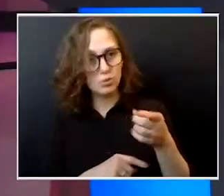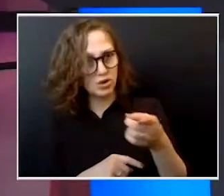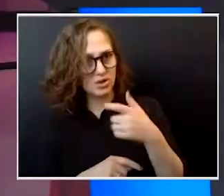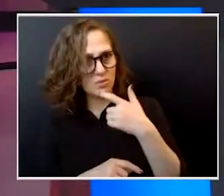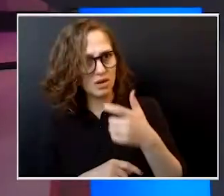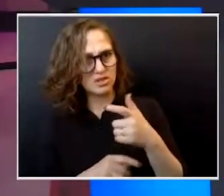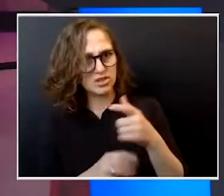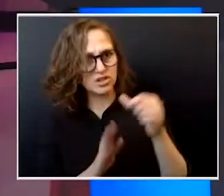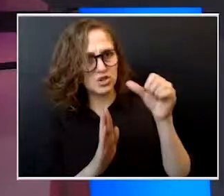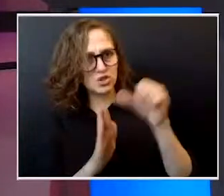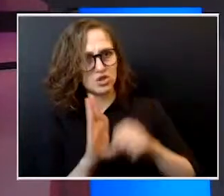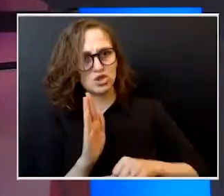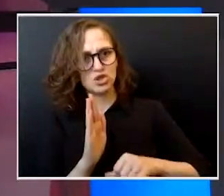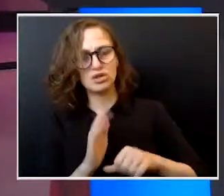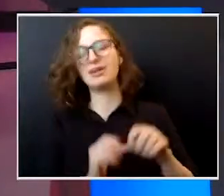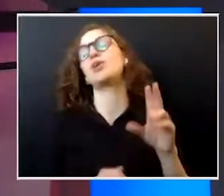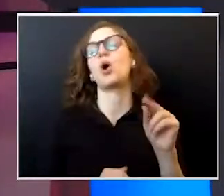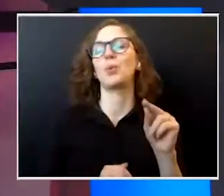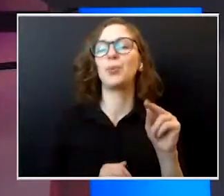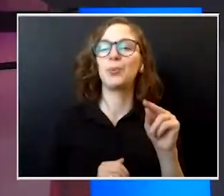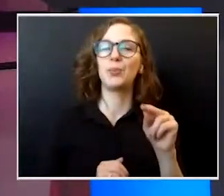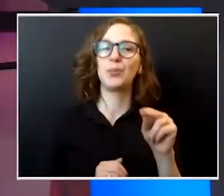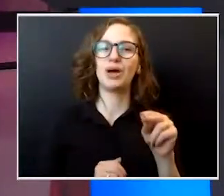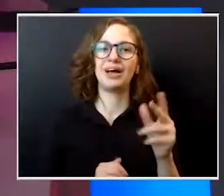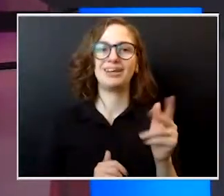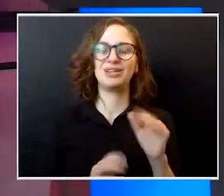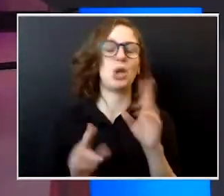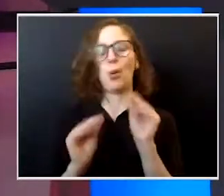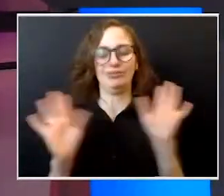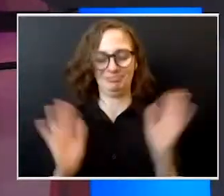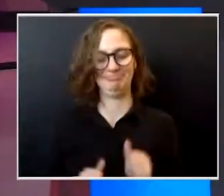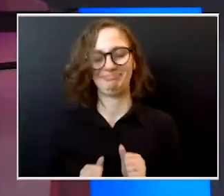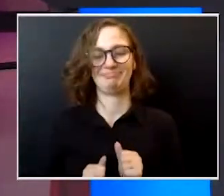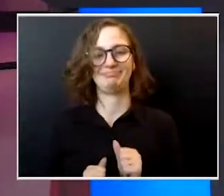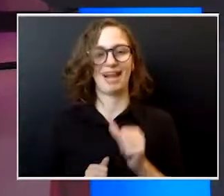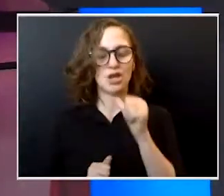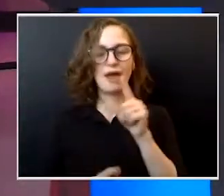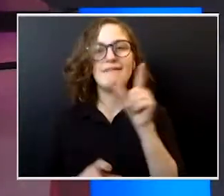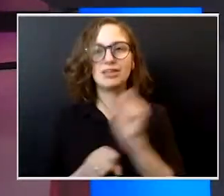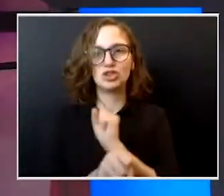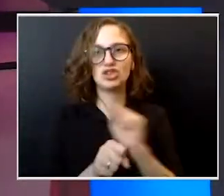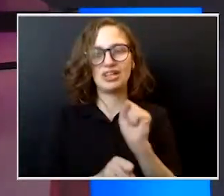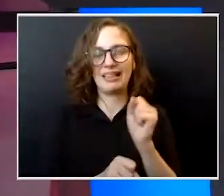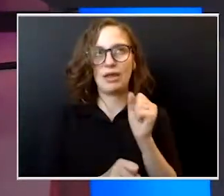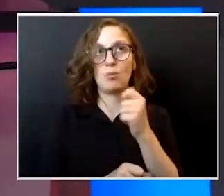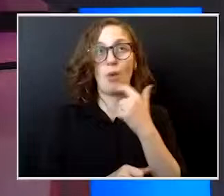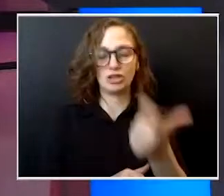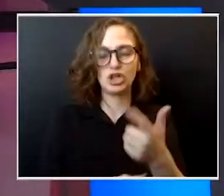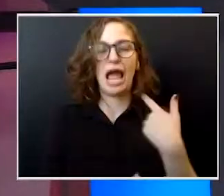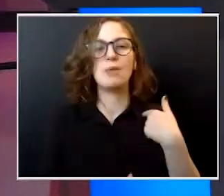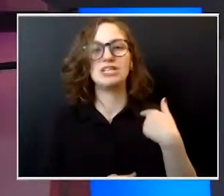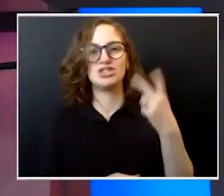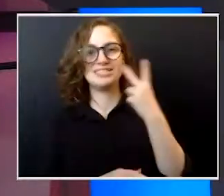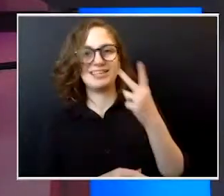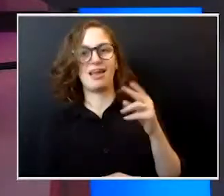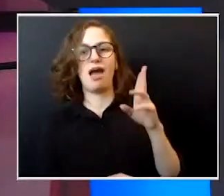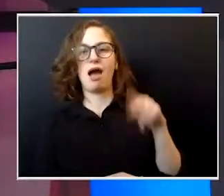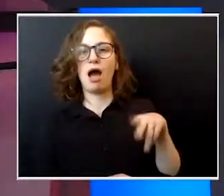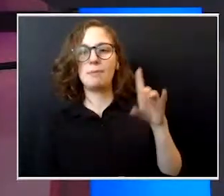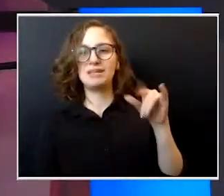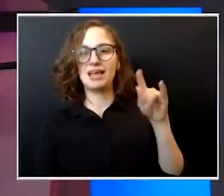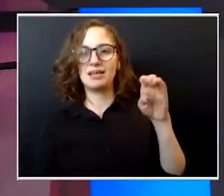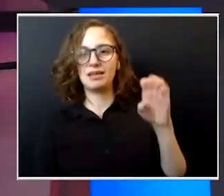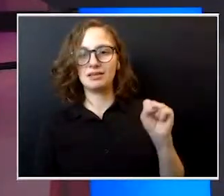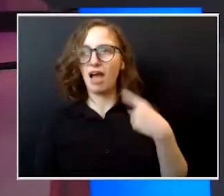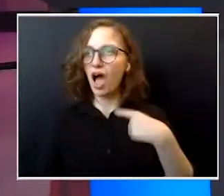No, I was not actually watching. I was just getting updates. I thought maybe they would let you if you were a hospital employee,